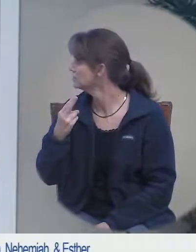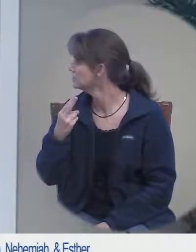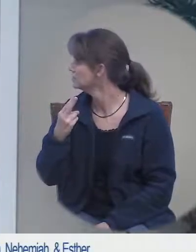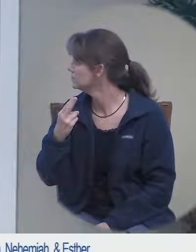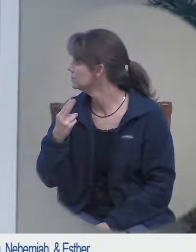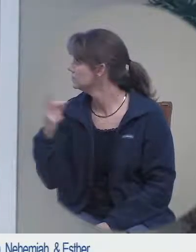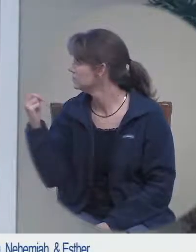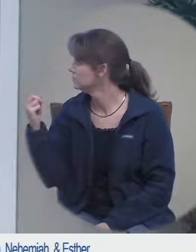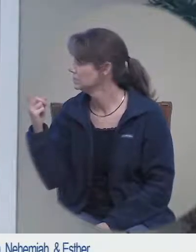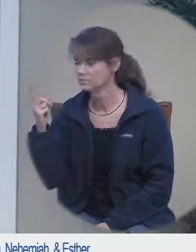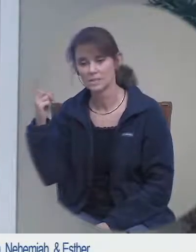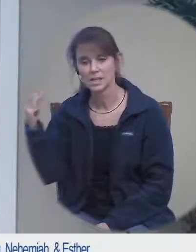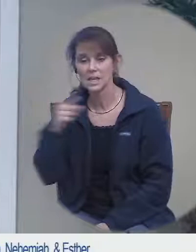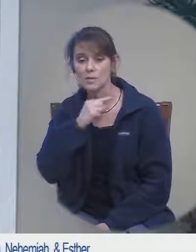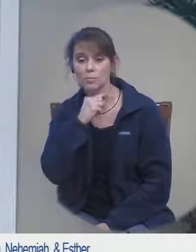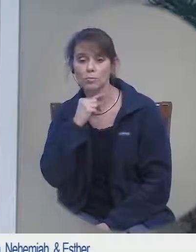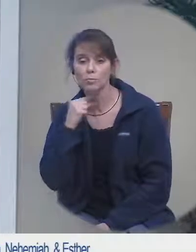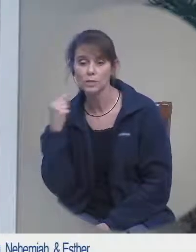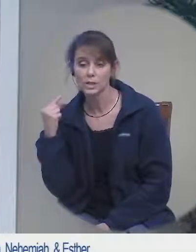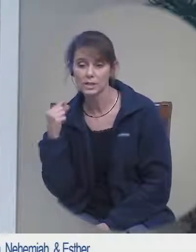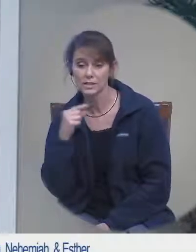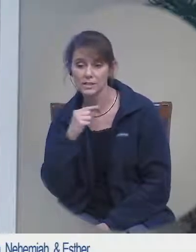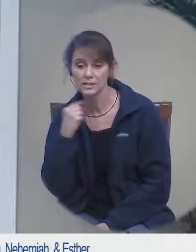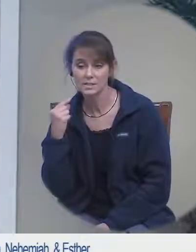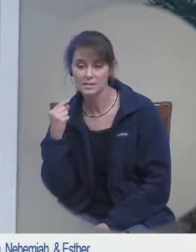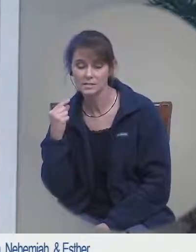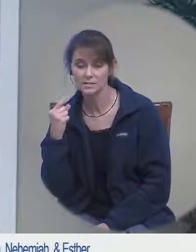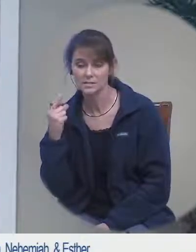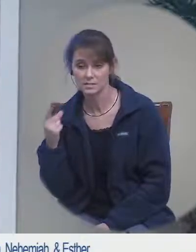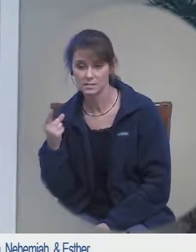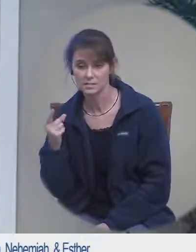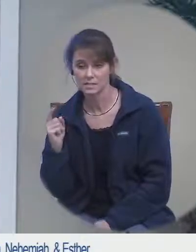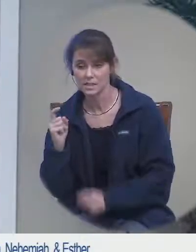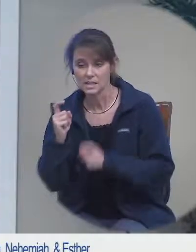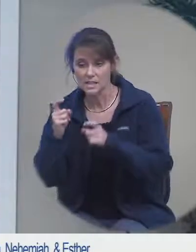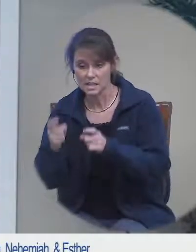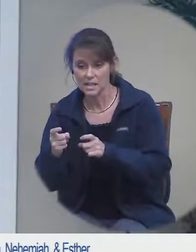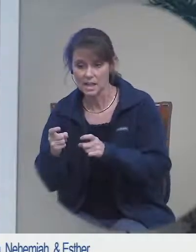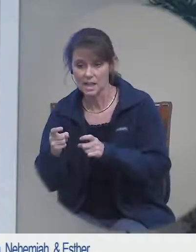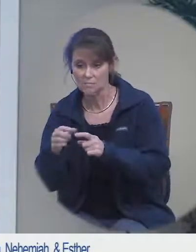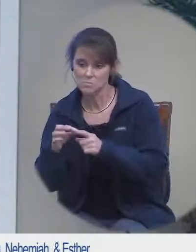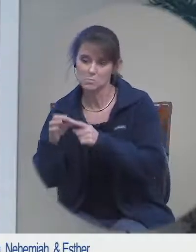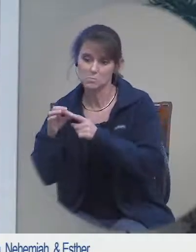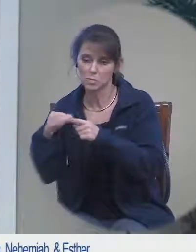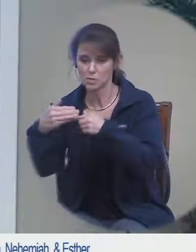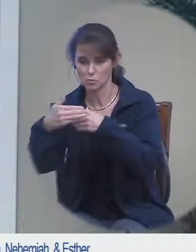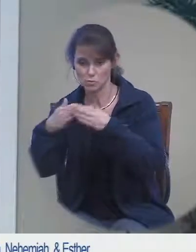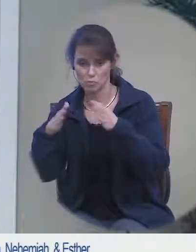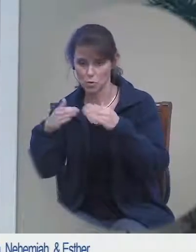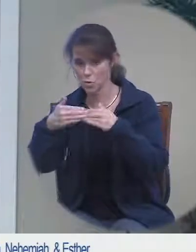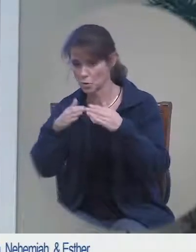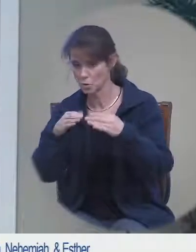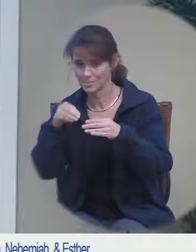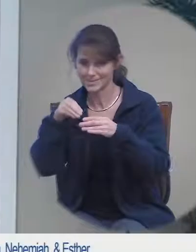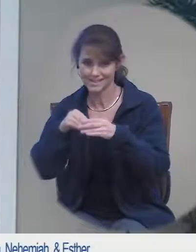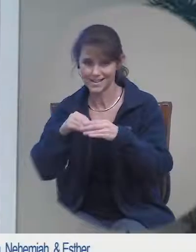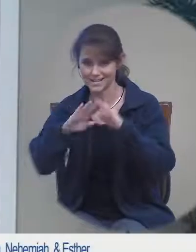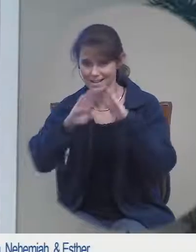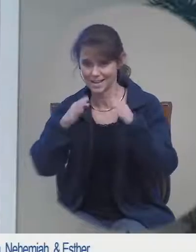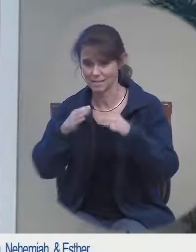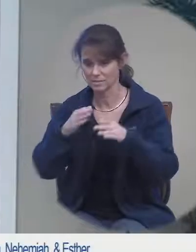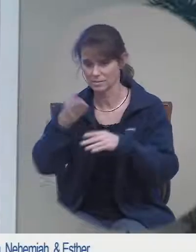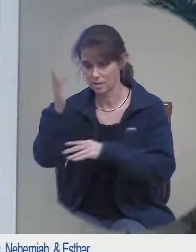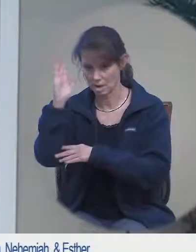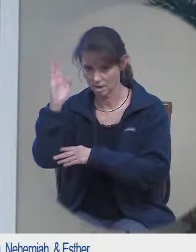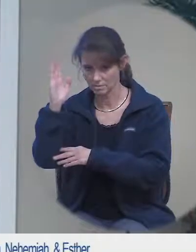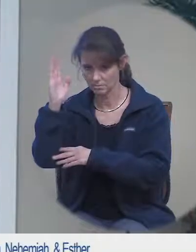was the priest. He gave Tobiah rooms in the house of God. And not only giving Tobiah rooms in the house